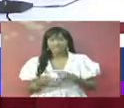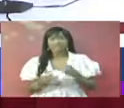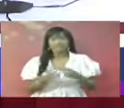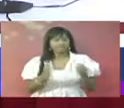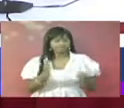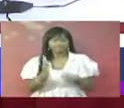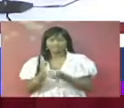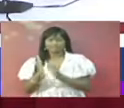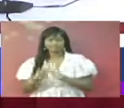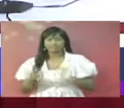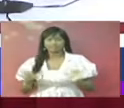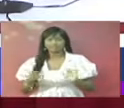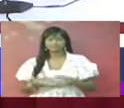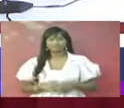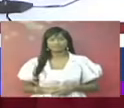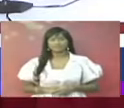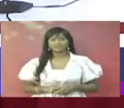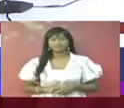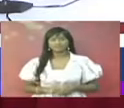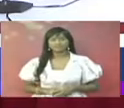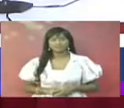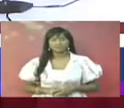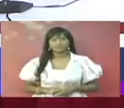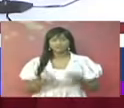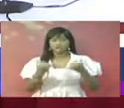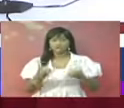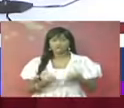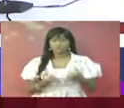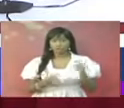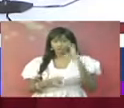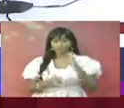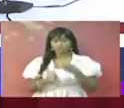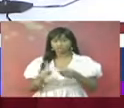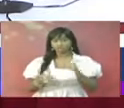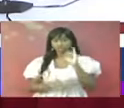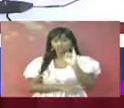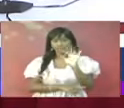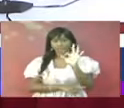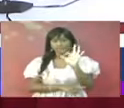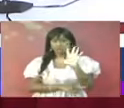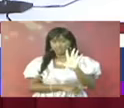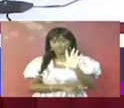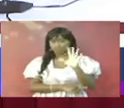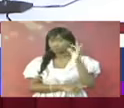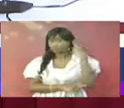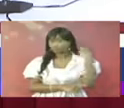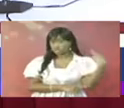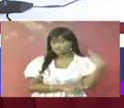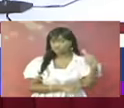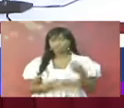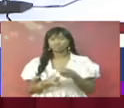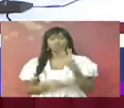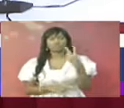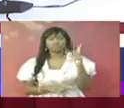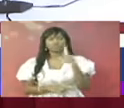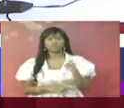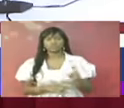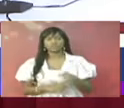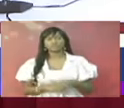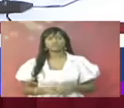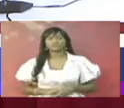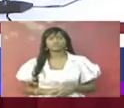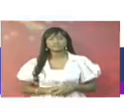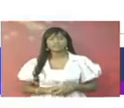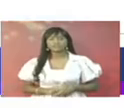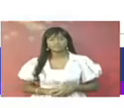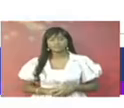Thank you very much, Dr. Hines. We now go to I-95.5 for the two questions. Yes, good morning to you, Alan.